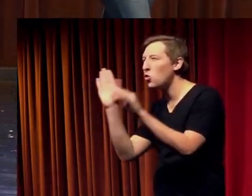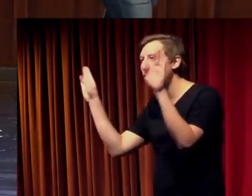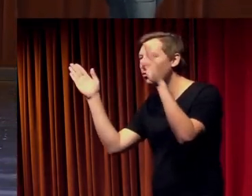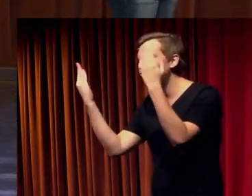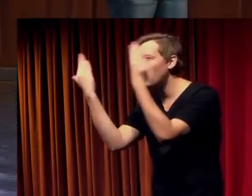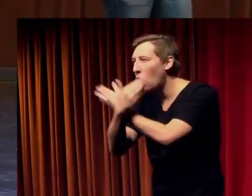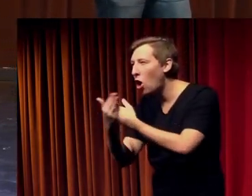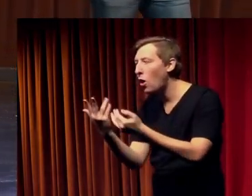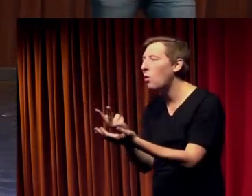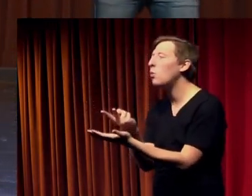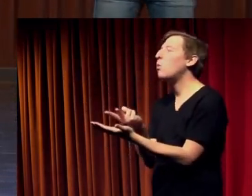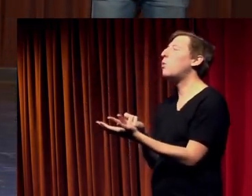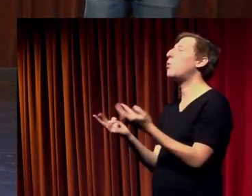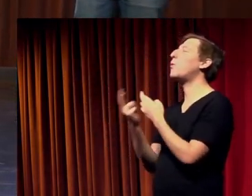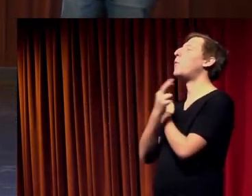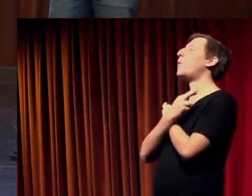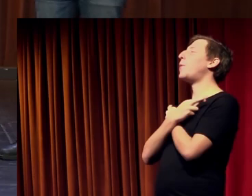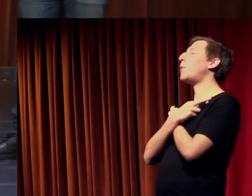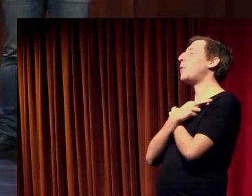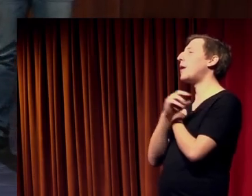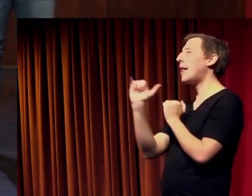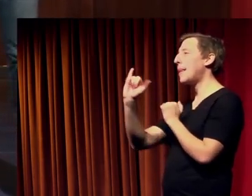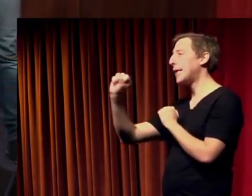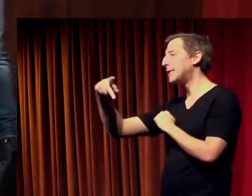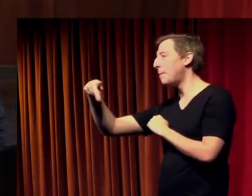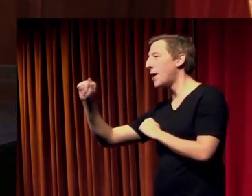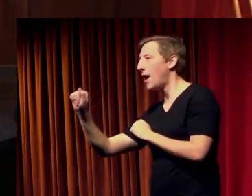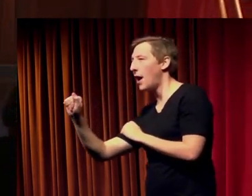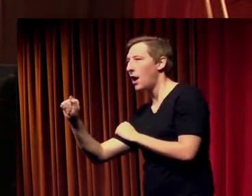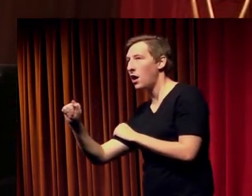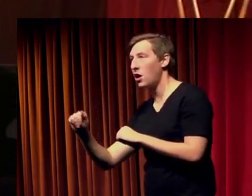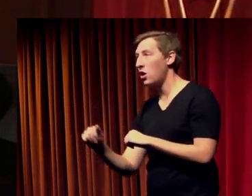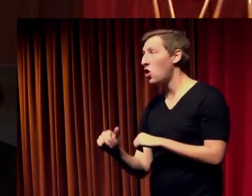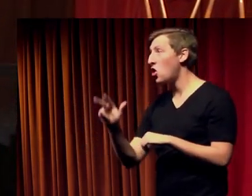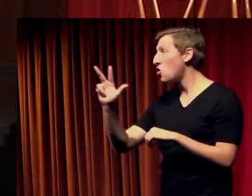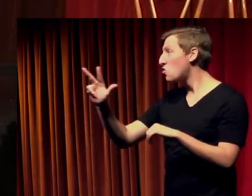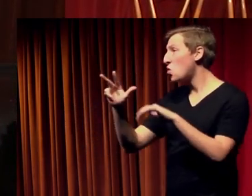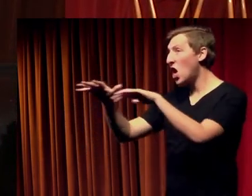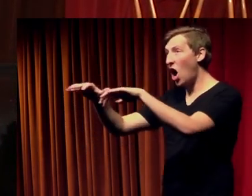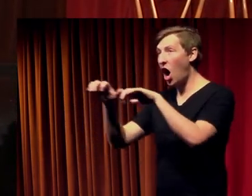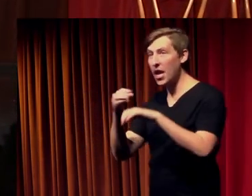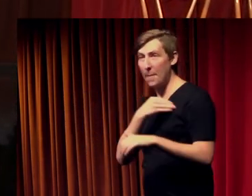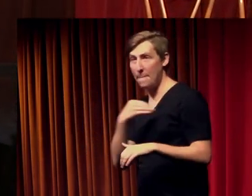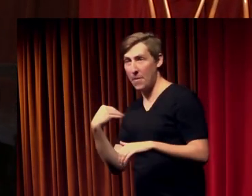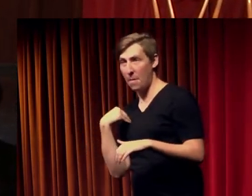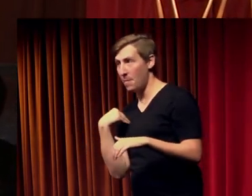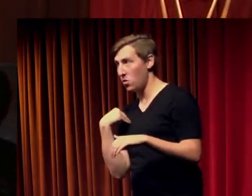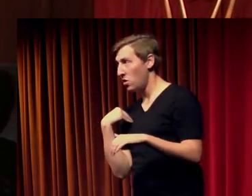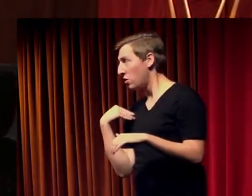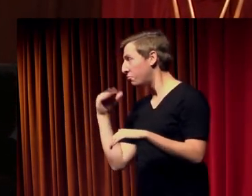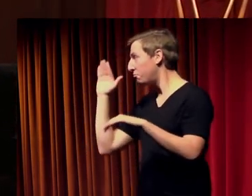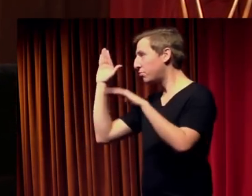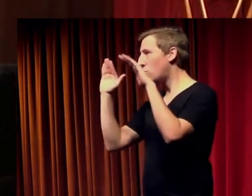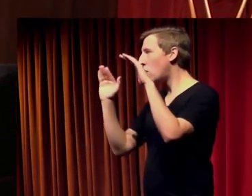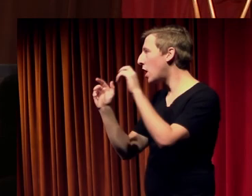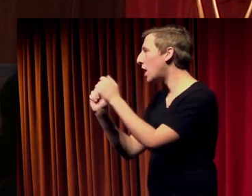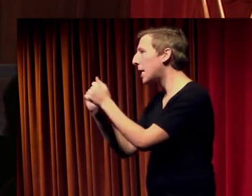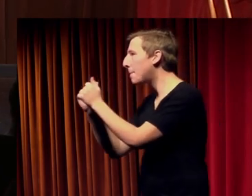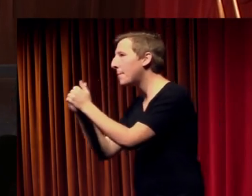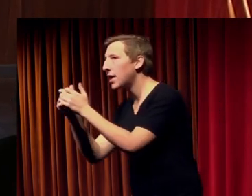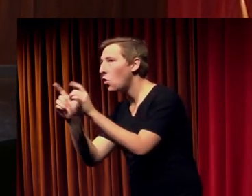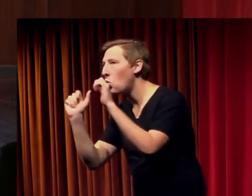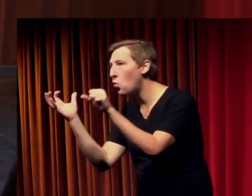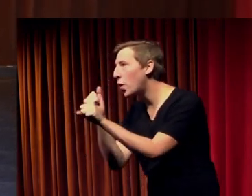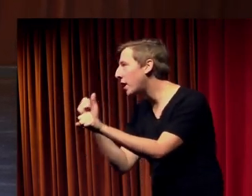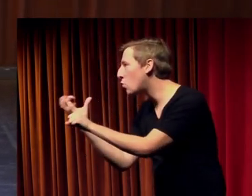Loaded out. All right, so we need three audience members who want to come on stage and compete to win. Okay, one, raise